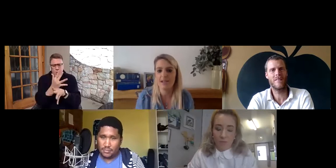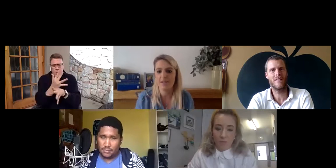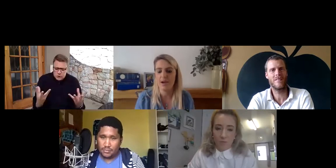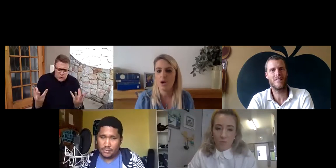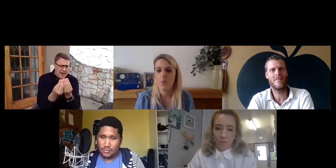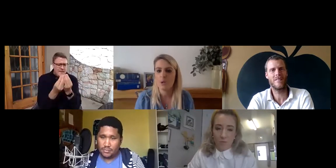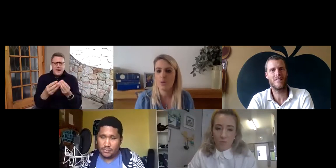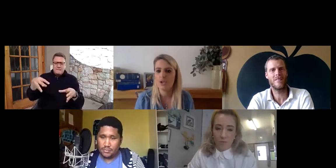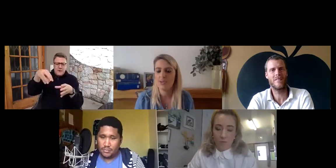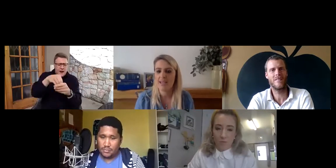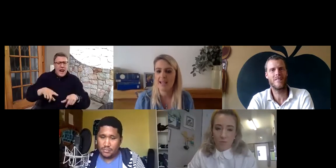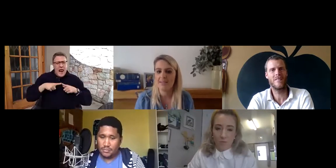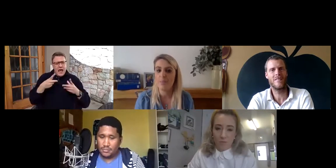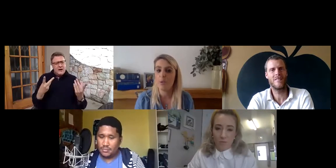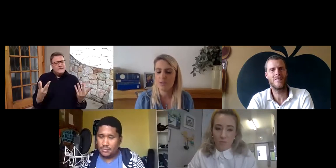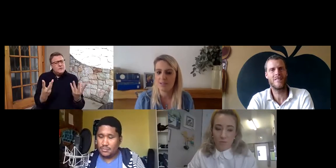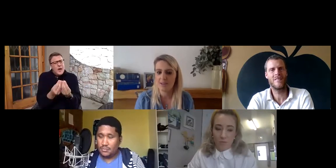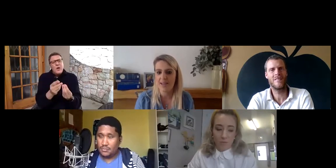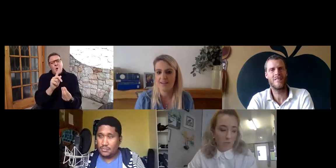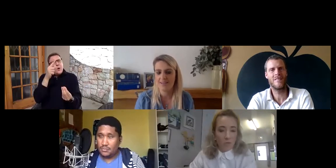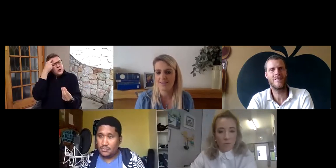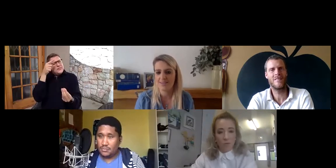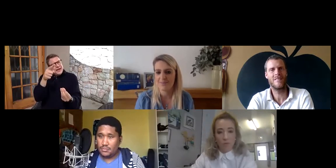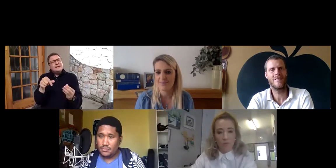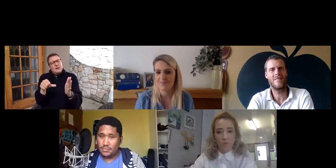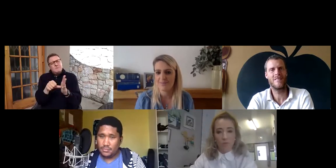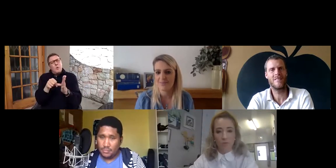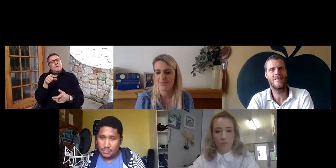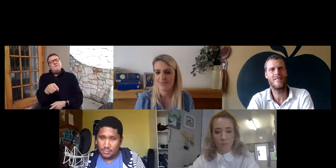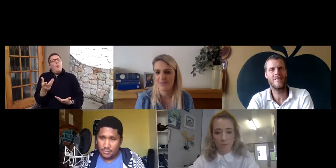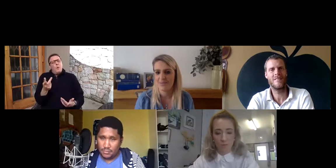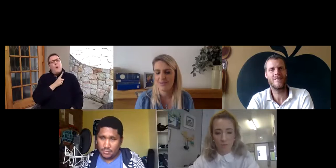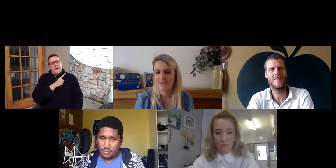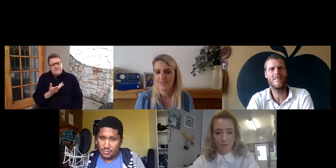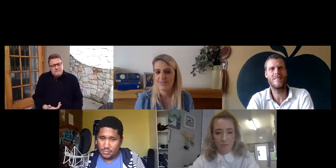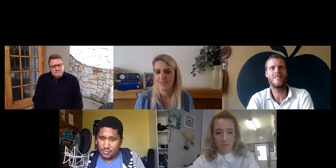life together? What would you say the importance of that is?